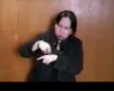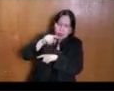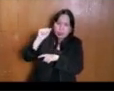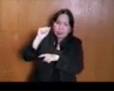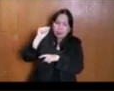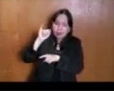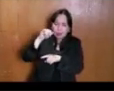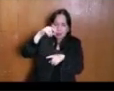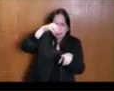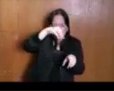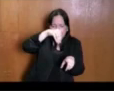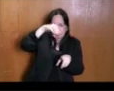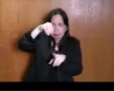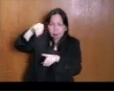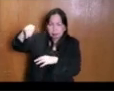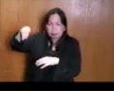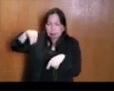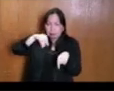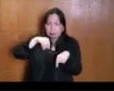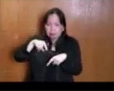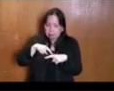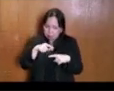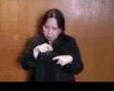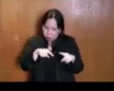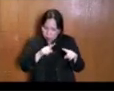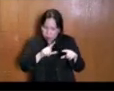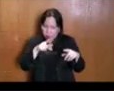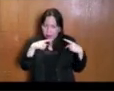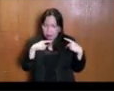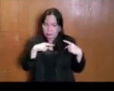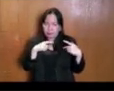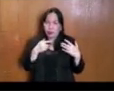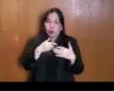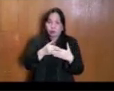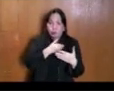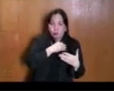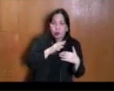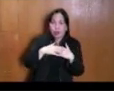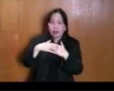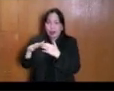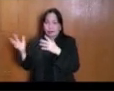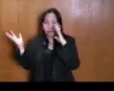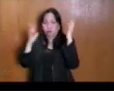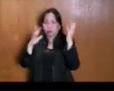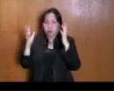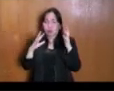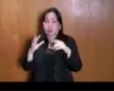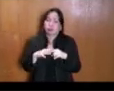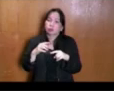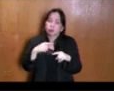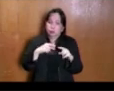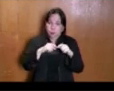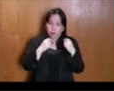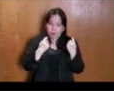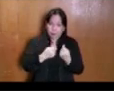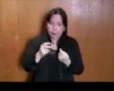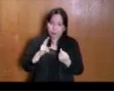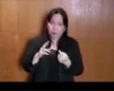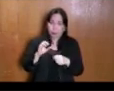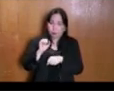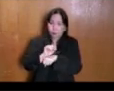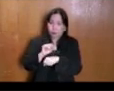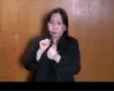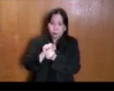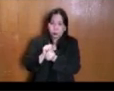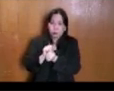high-risk structures and rapidly assess building damage after disaster events in the Caribbean. So my team and I are working with